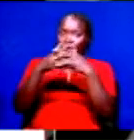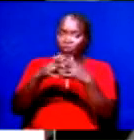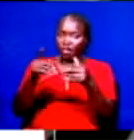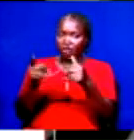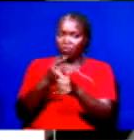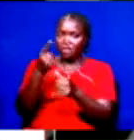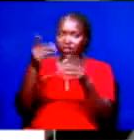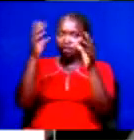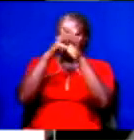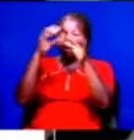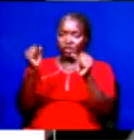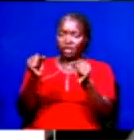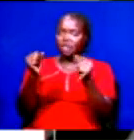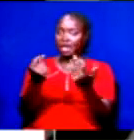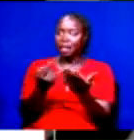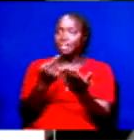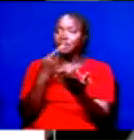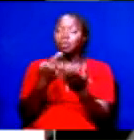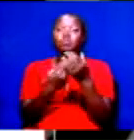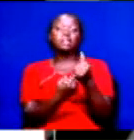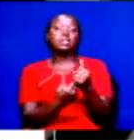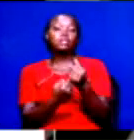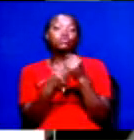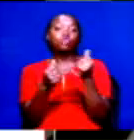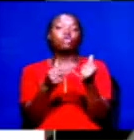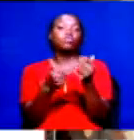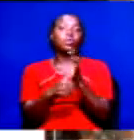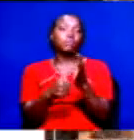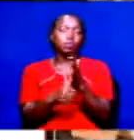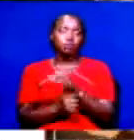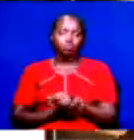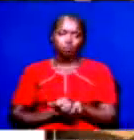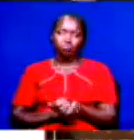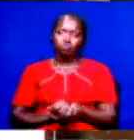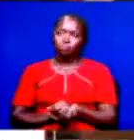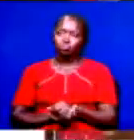for collaboration of global partners to address the crisis.